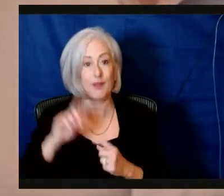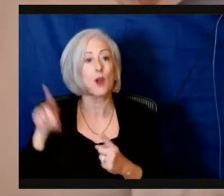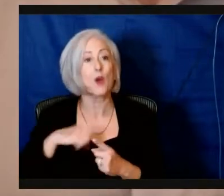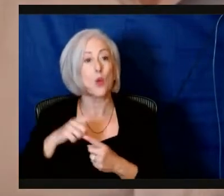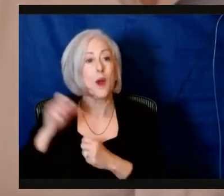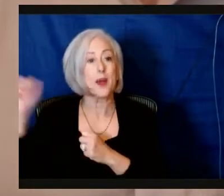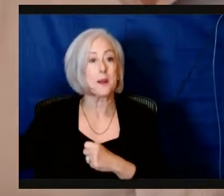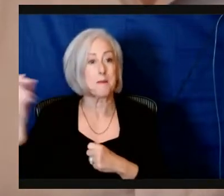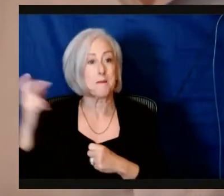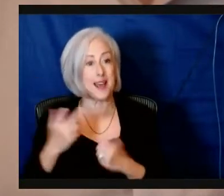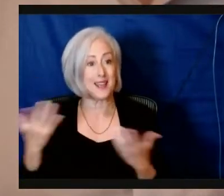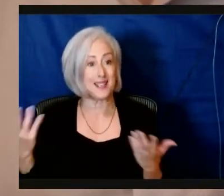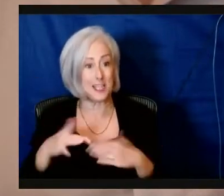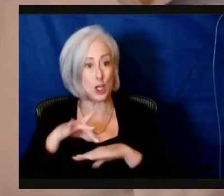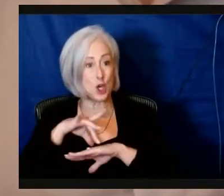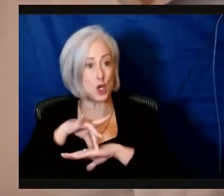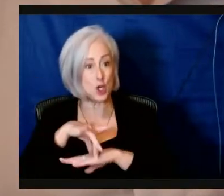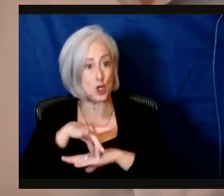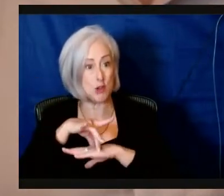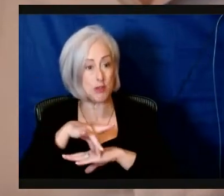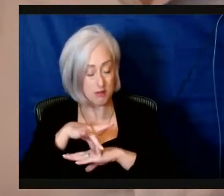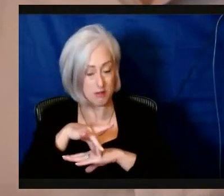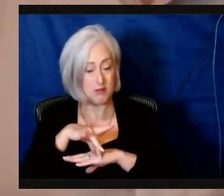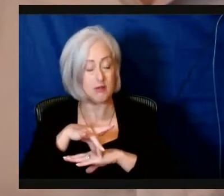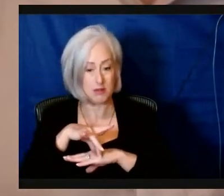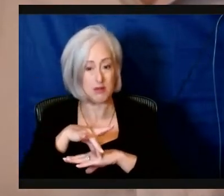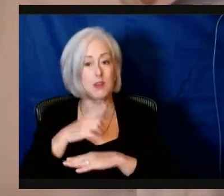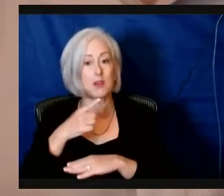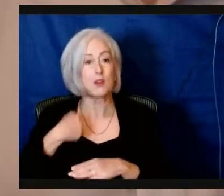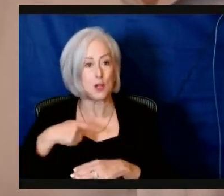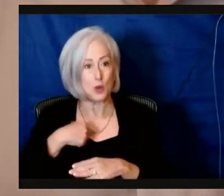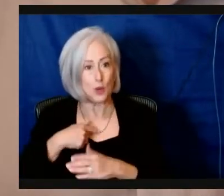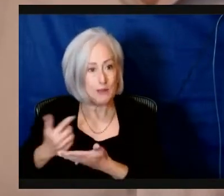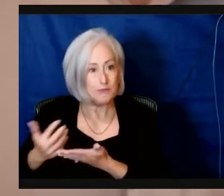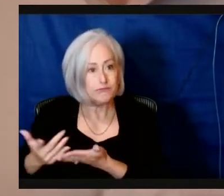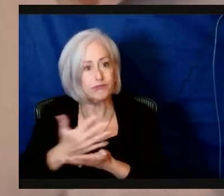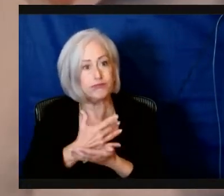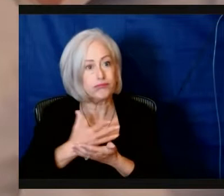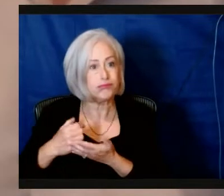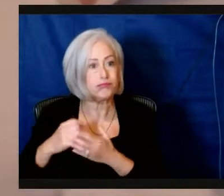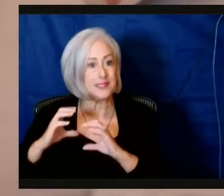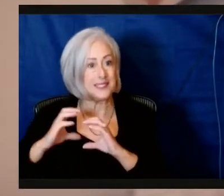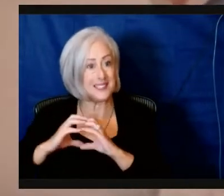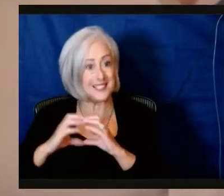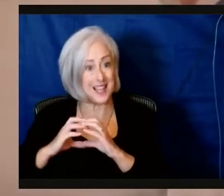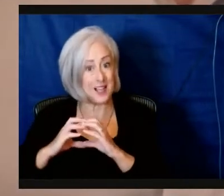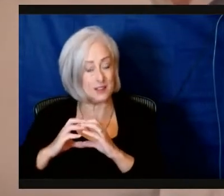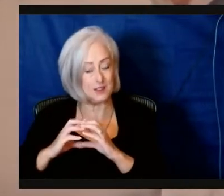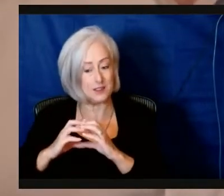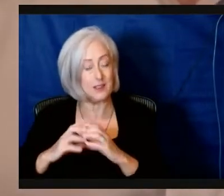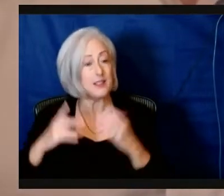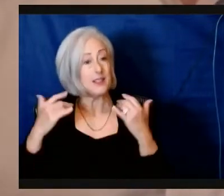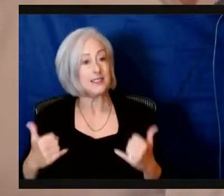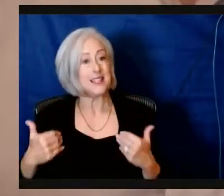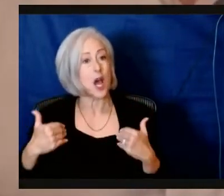Earth and then returned to us, we were able to harvest the cells, and we now have these cells stored